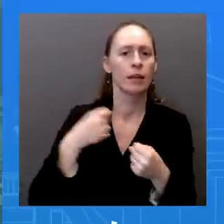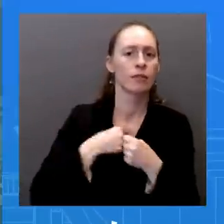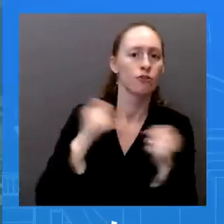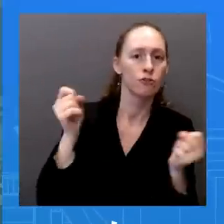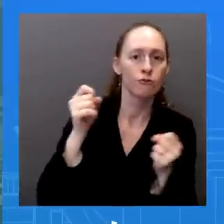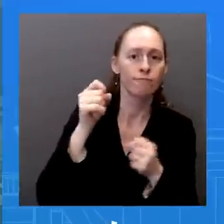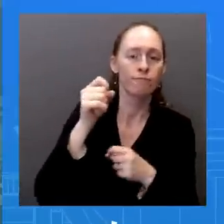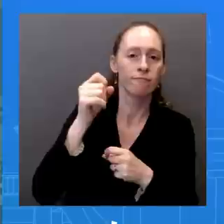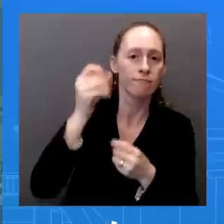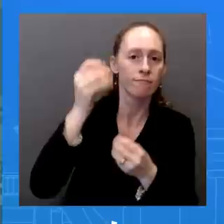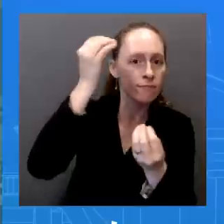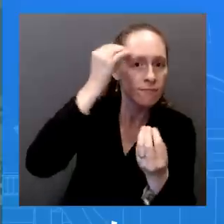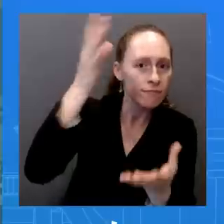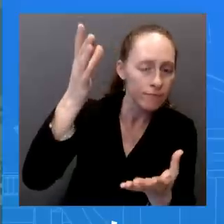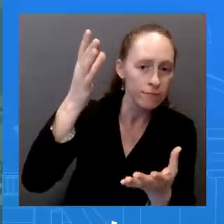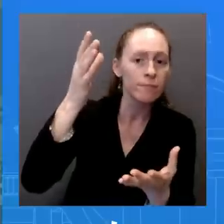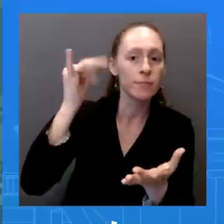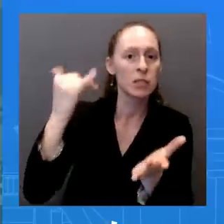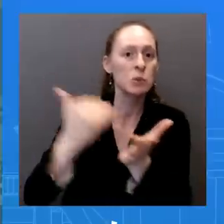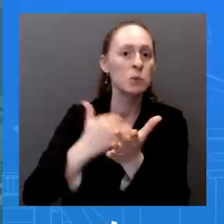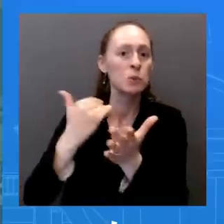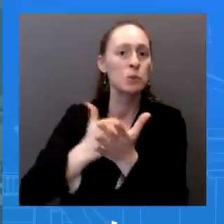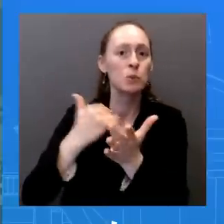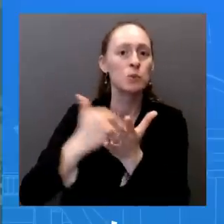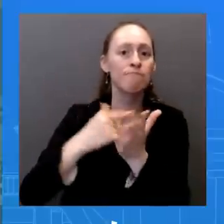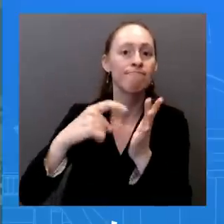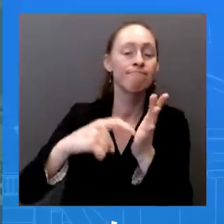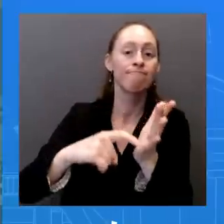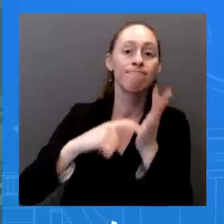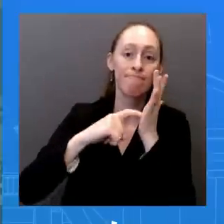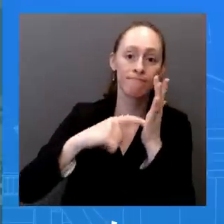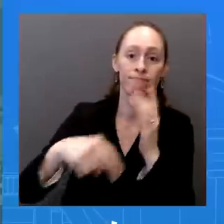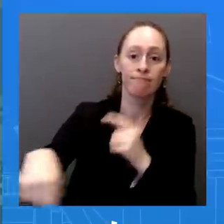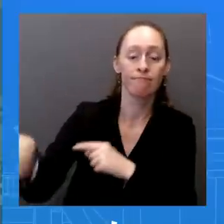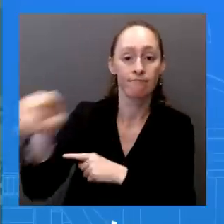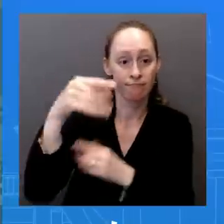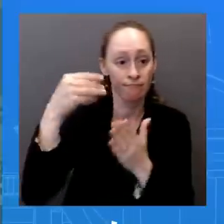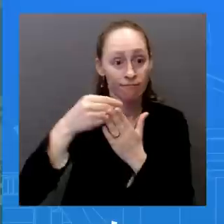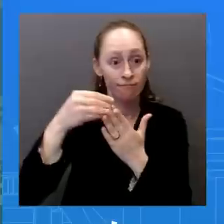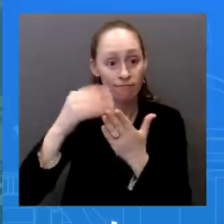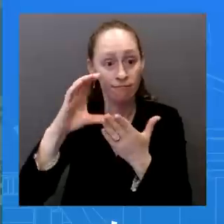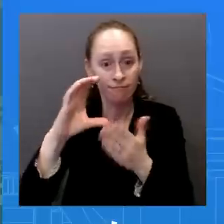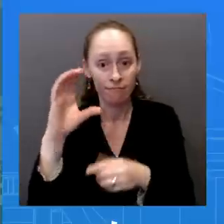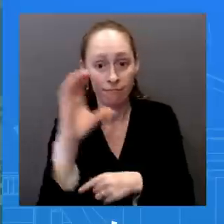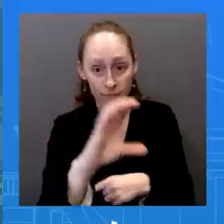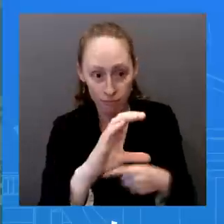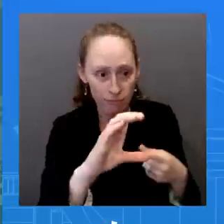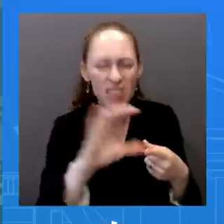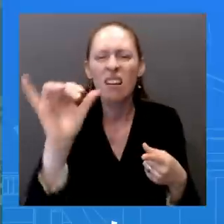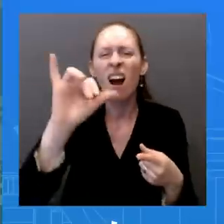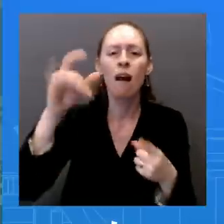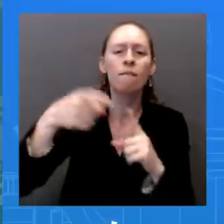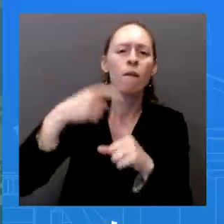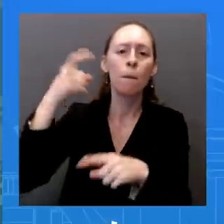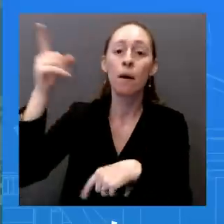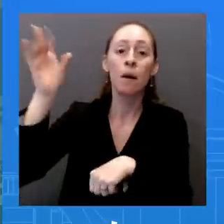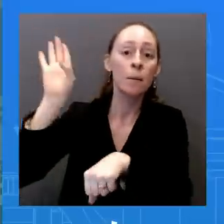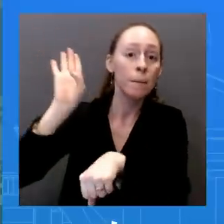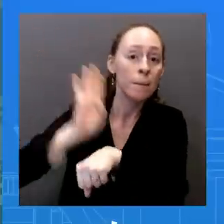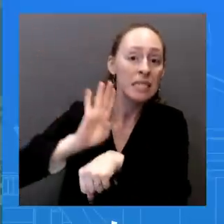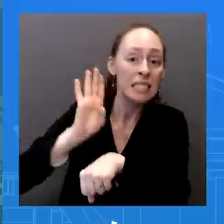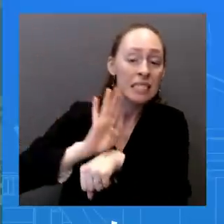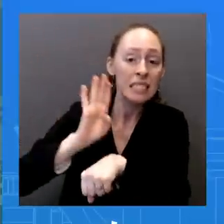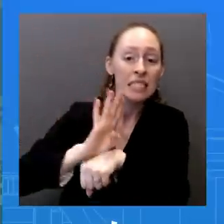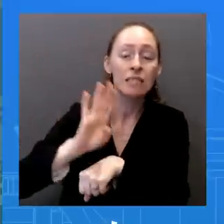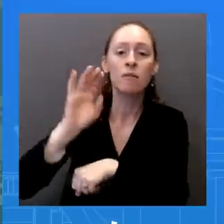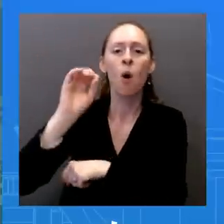for campaign-related spending by super PACs, corporations, unions, political organizations, and others.